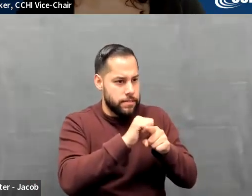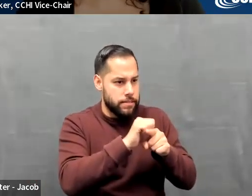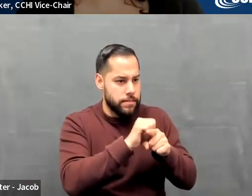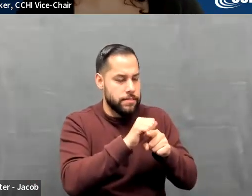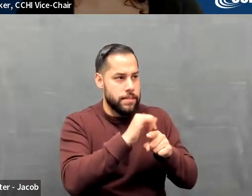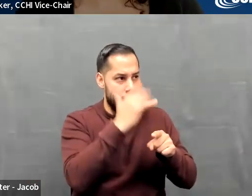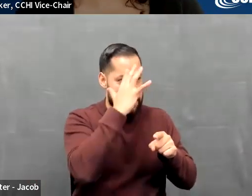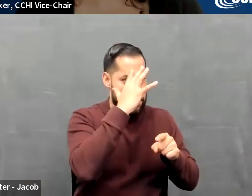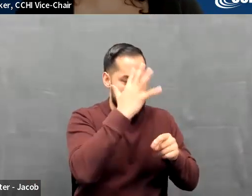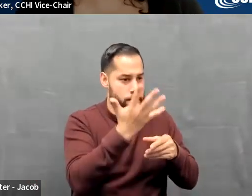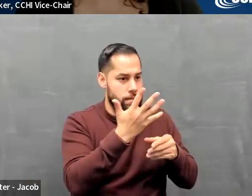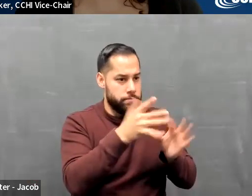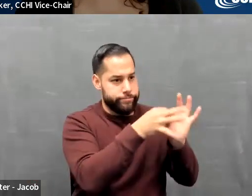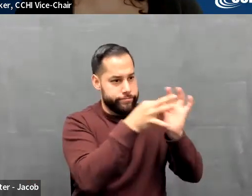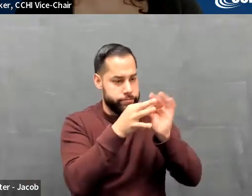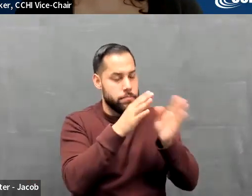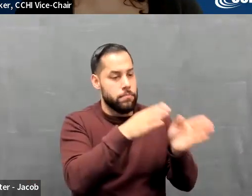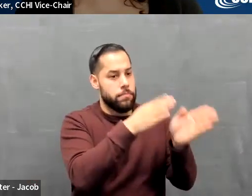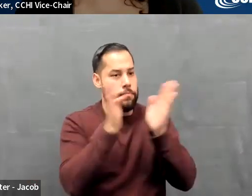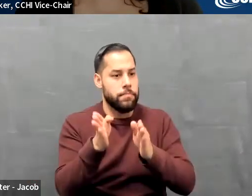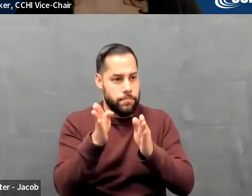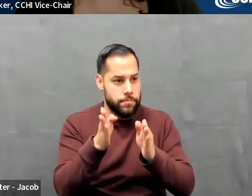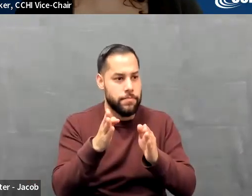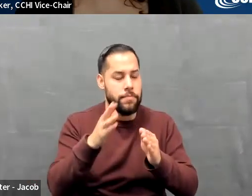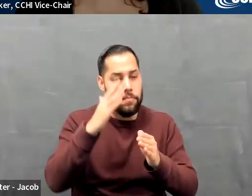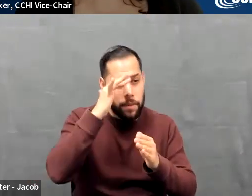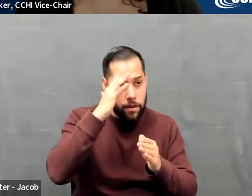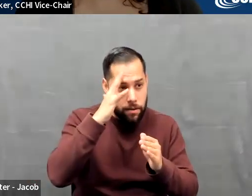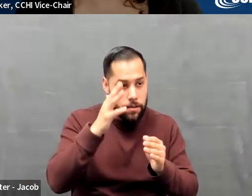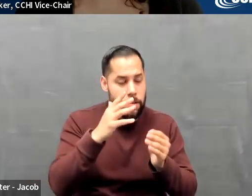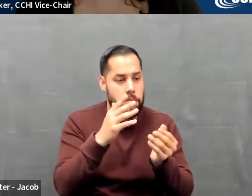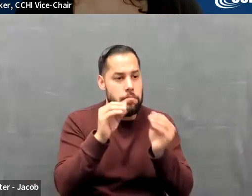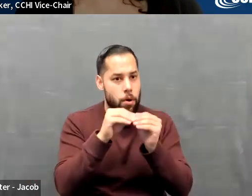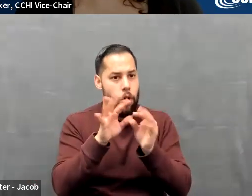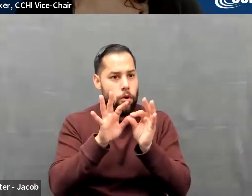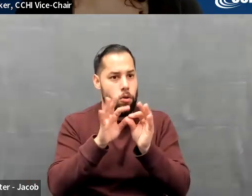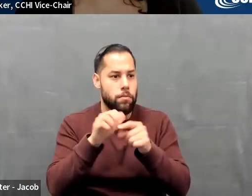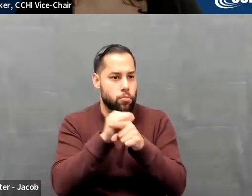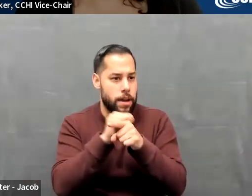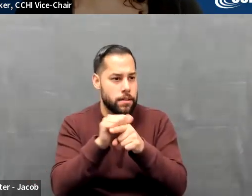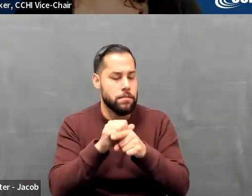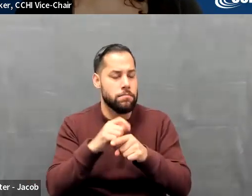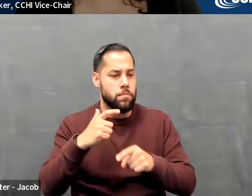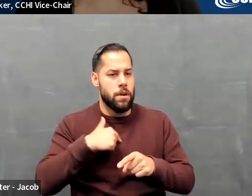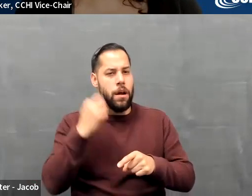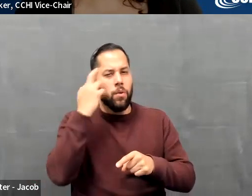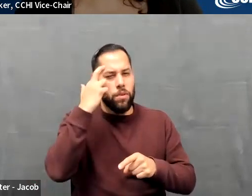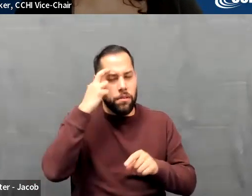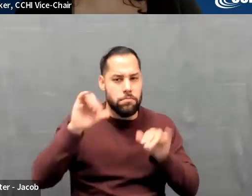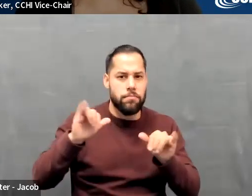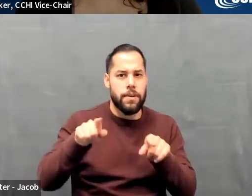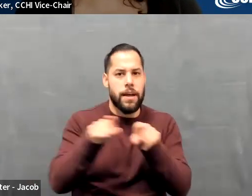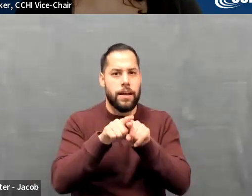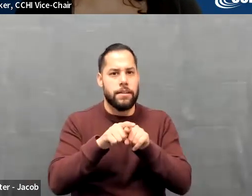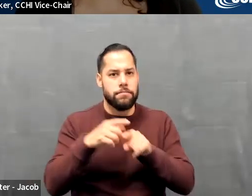theory. Then move on to the next chunk of theory and do some more practice exercises. What I found as a trainer is